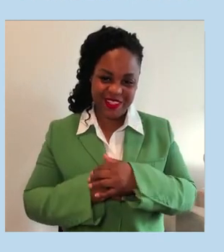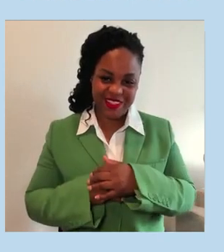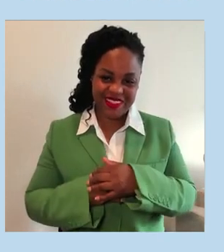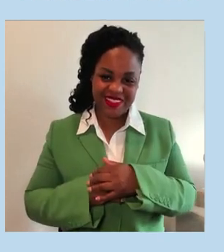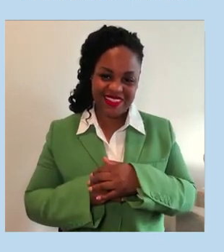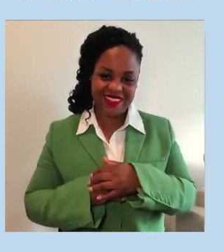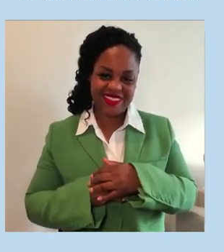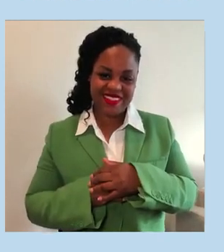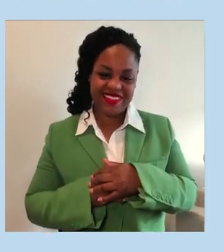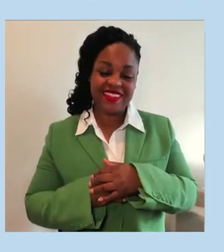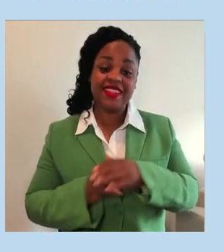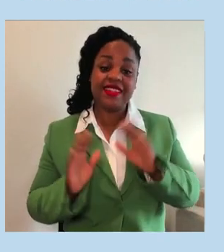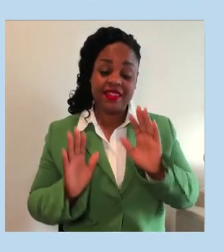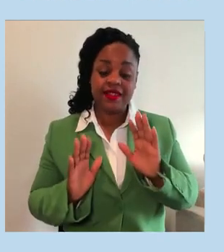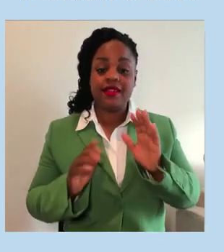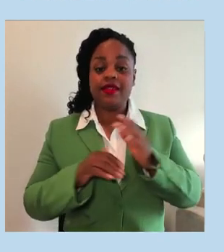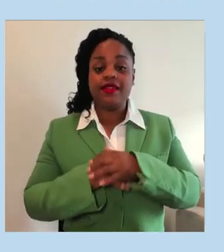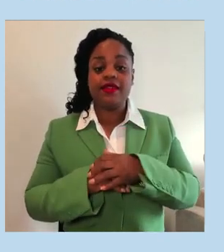to.